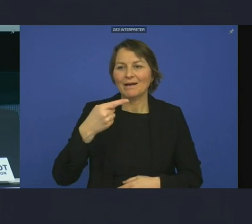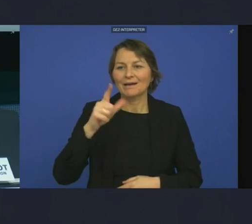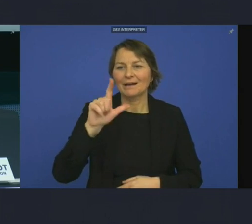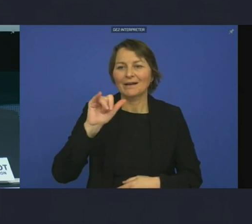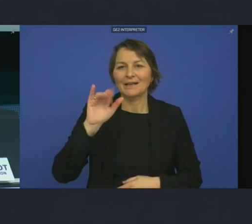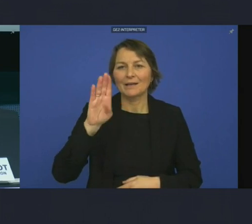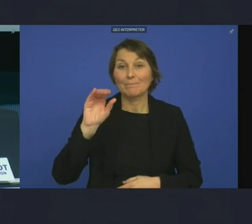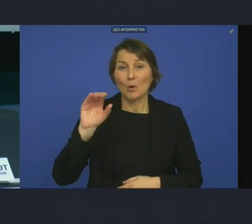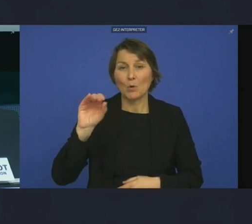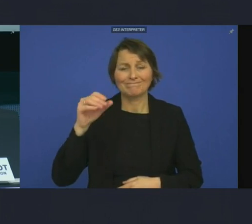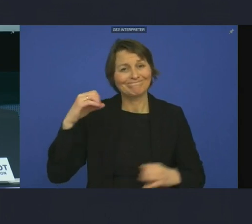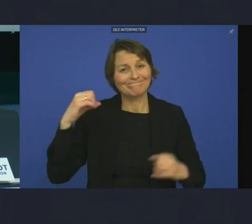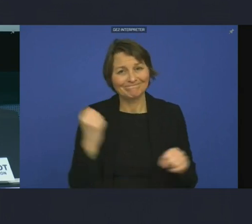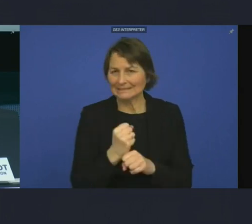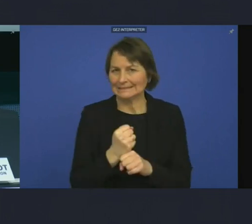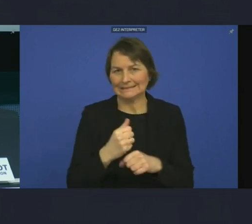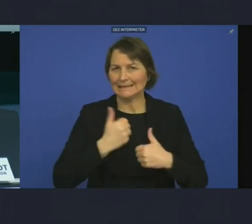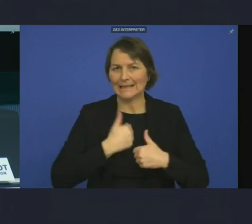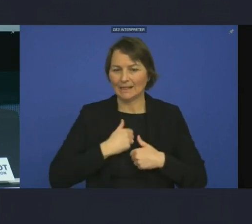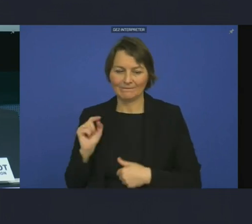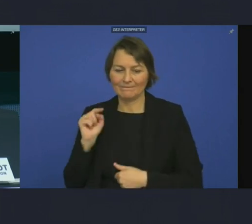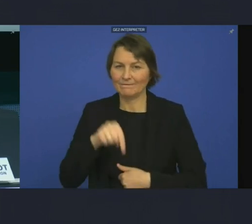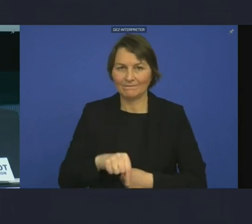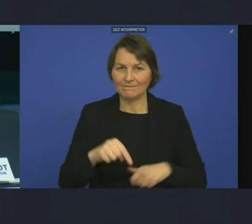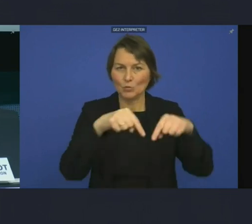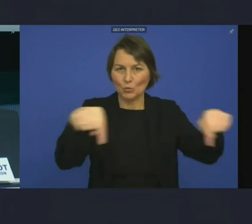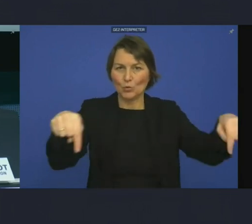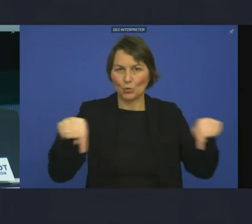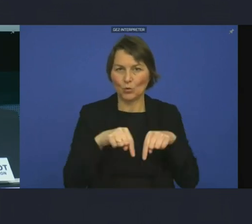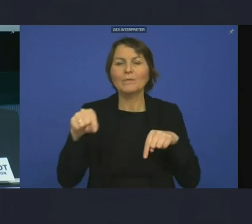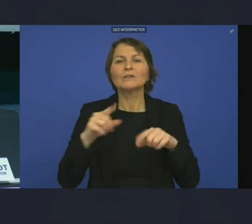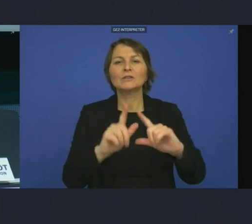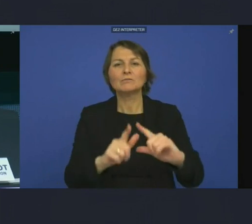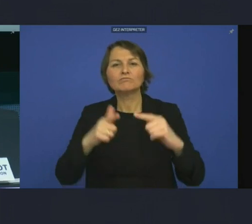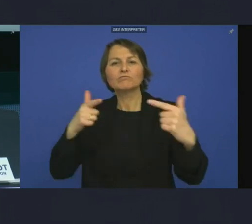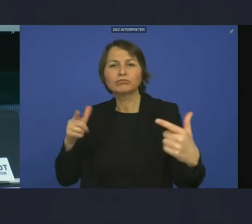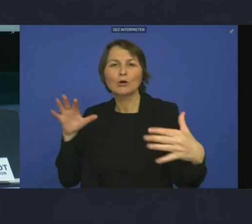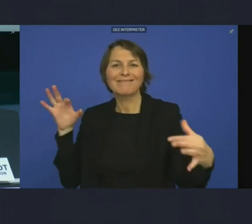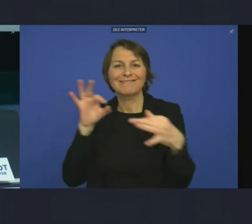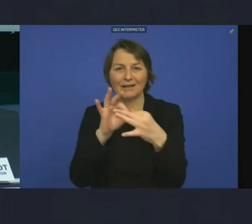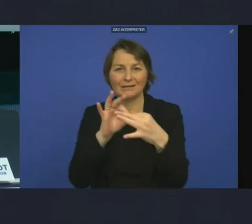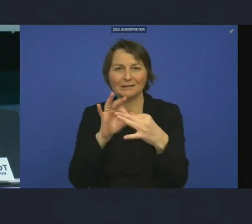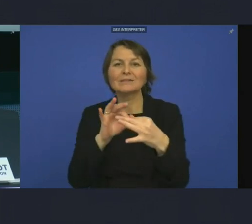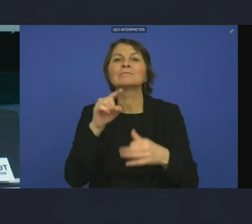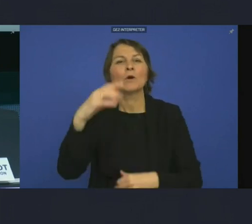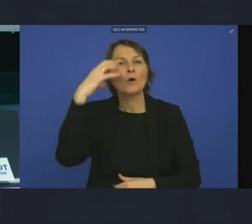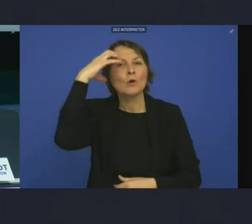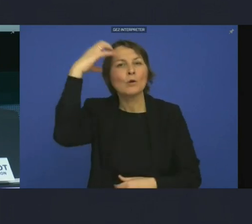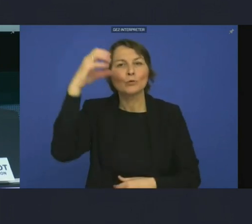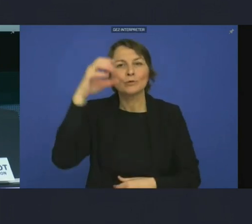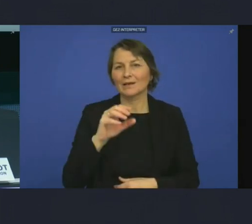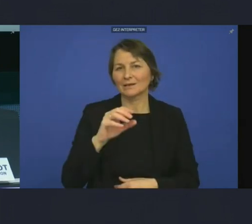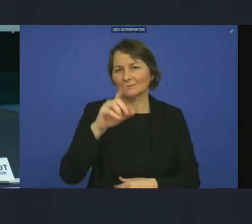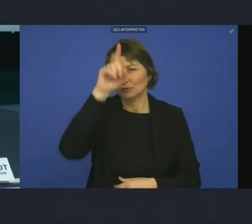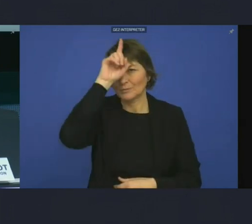will join our panel discussion from Munich. And Eva is a committee member of ENGSO Youth, which is an